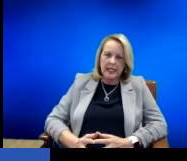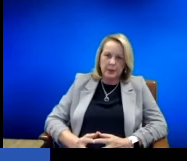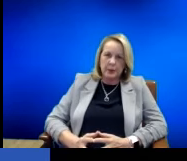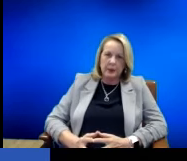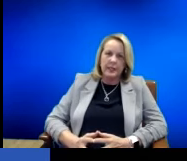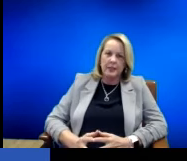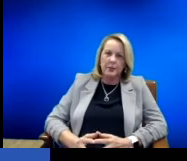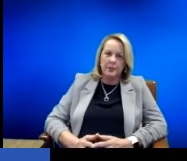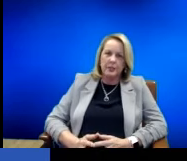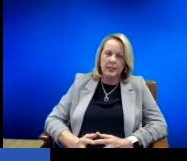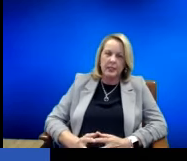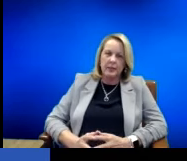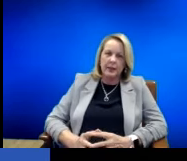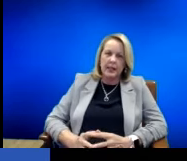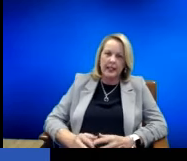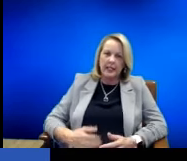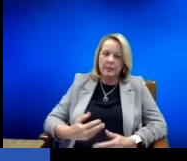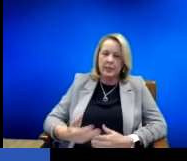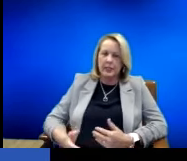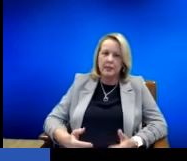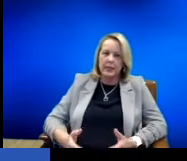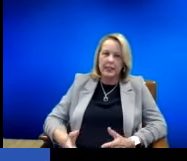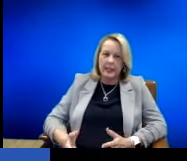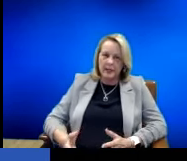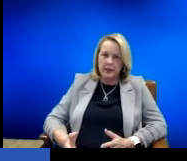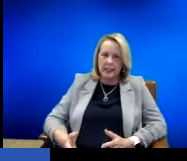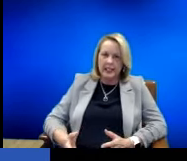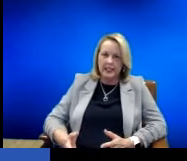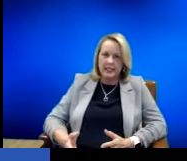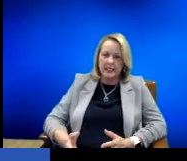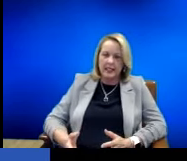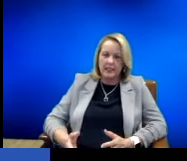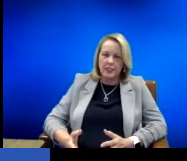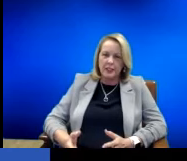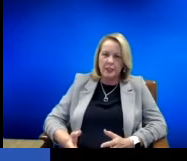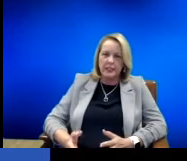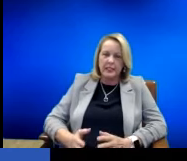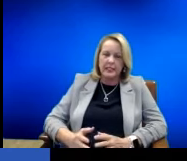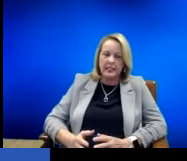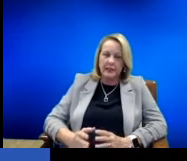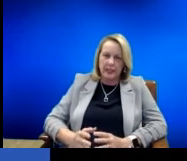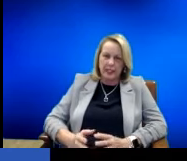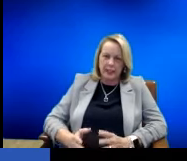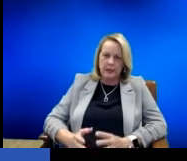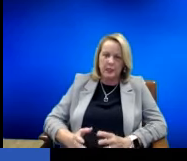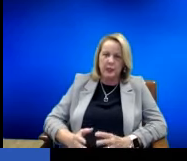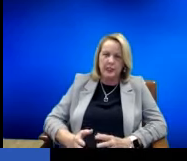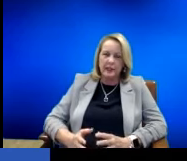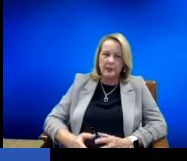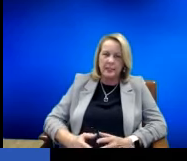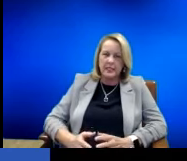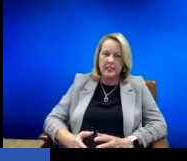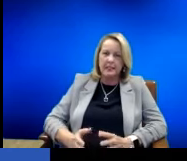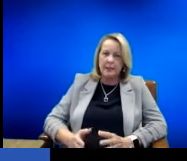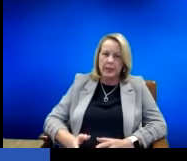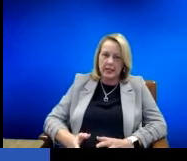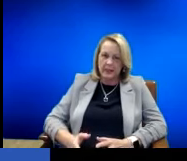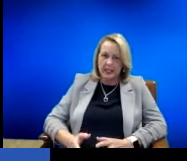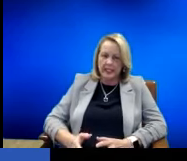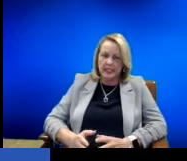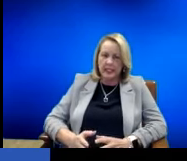$370,000 maximum contribution limit. I keep talking about the $100,000 just because for those of you that are